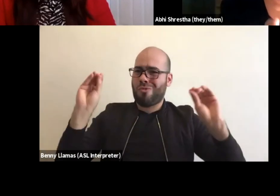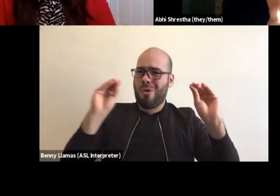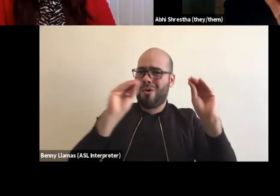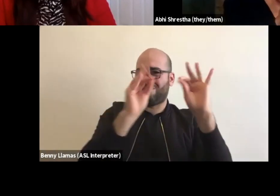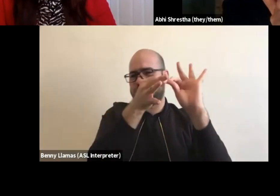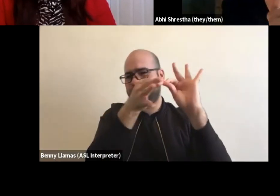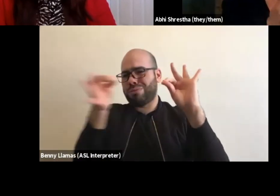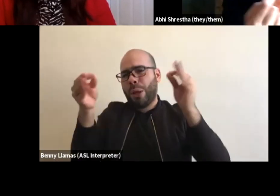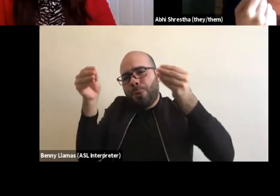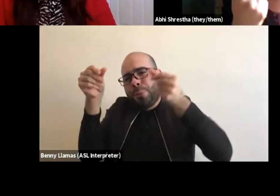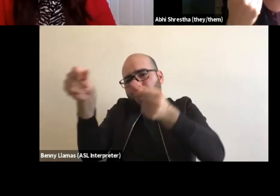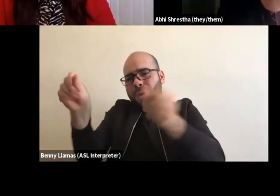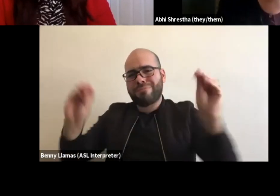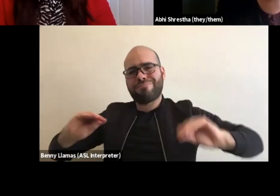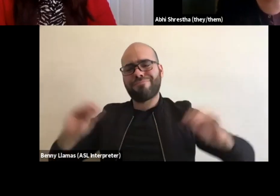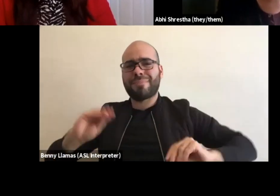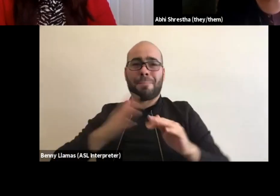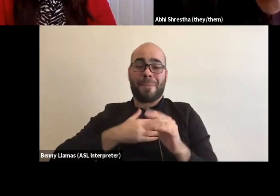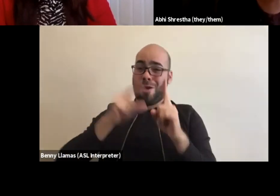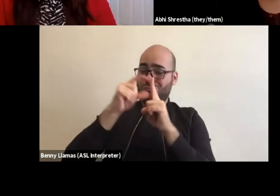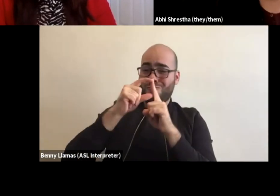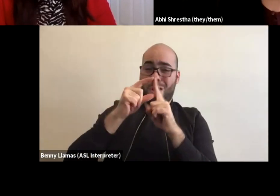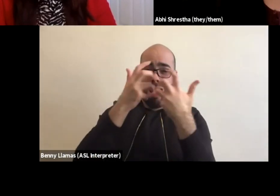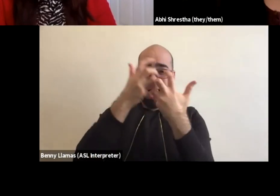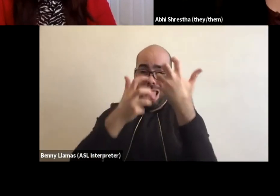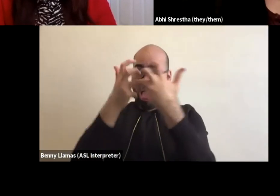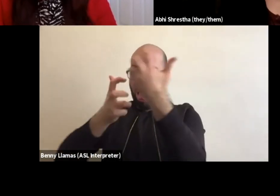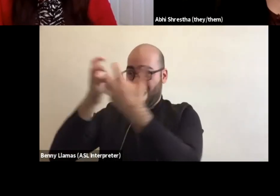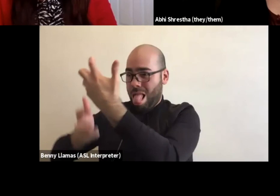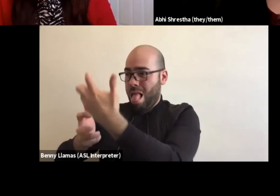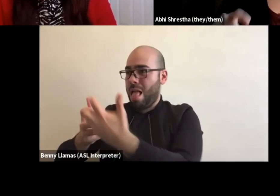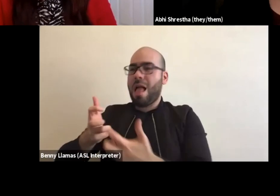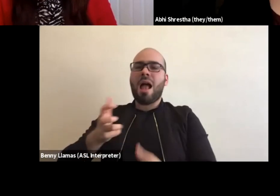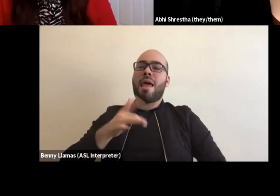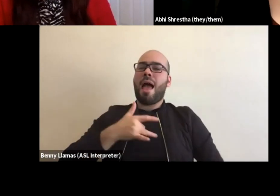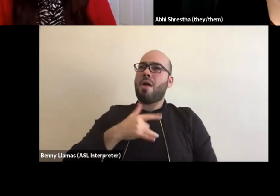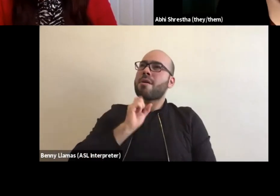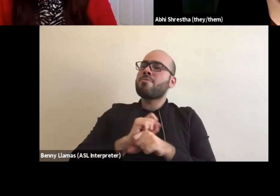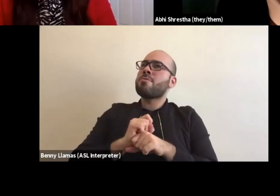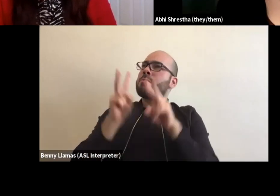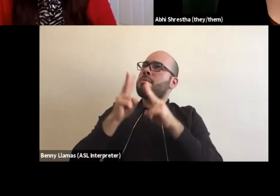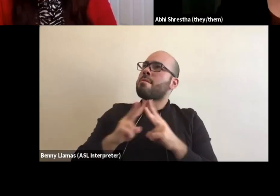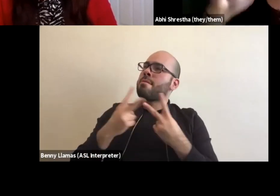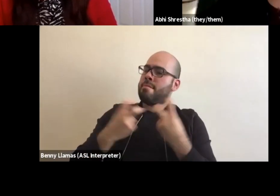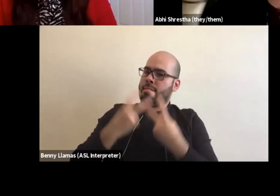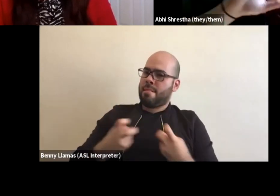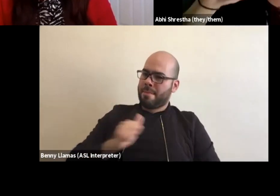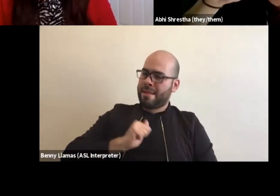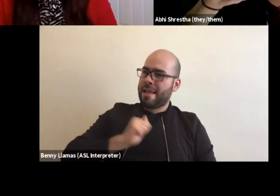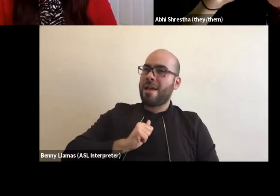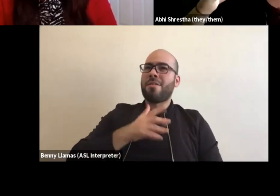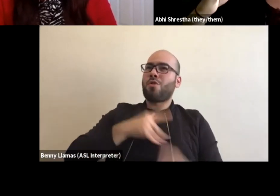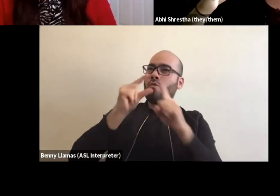it related to that, or was it what I was just thinking right now? Like, it was interesting to, Yeah. yeah, it's just interesting